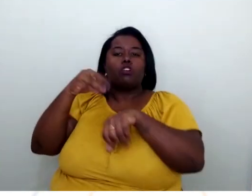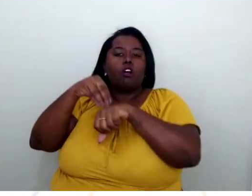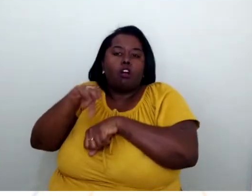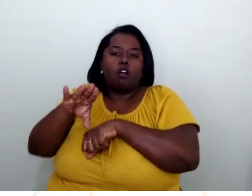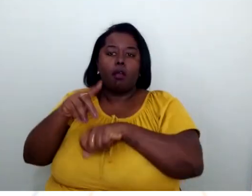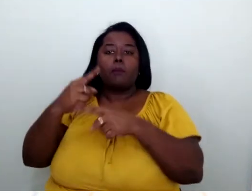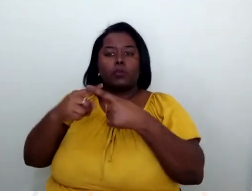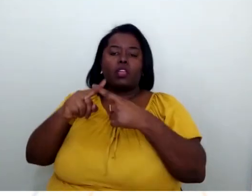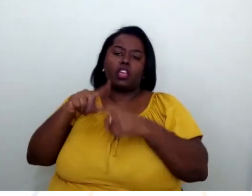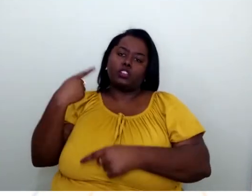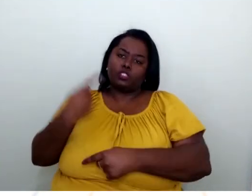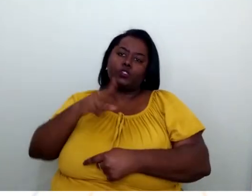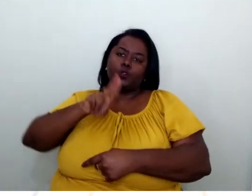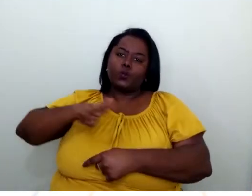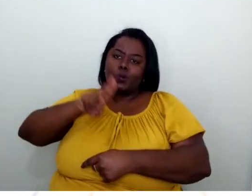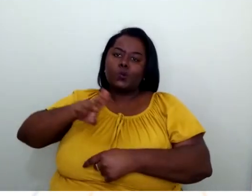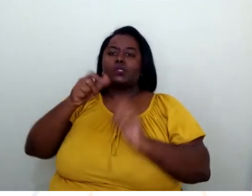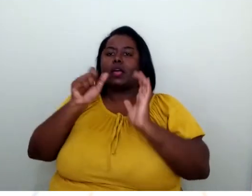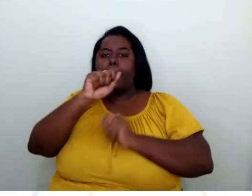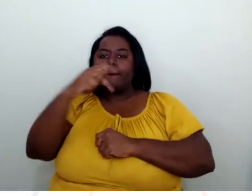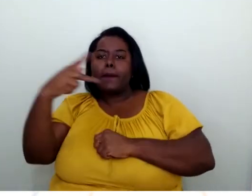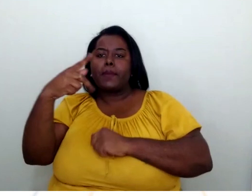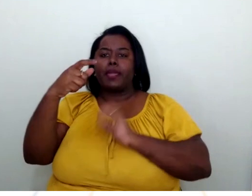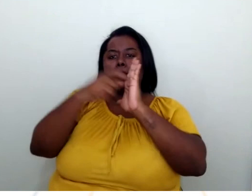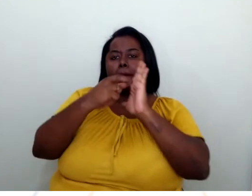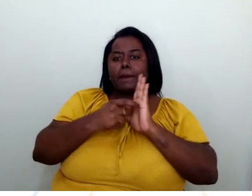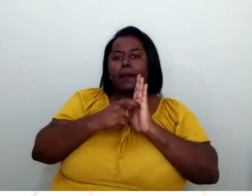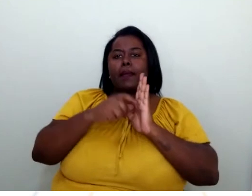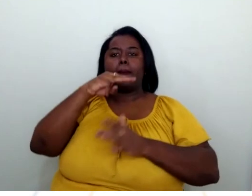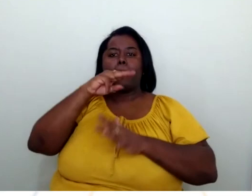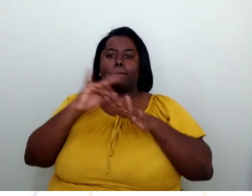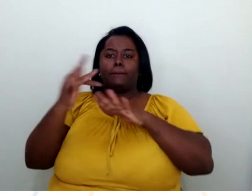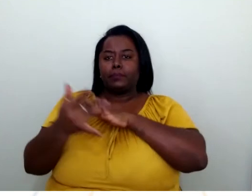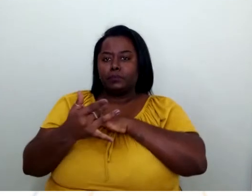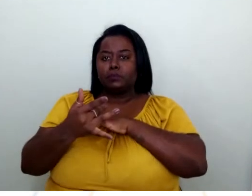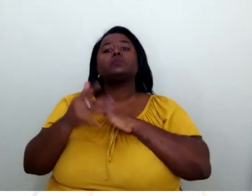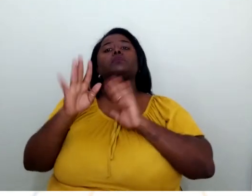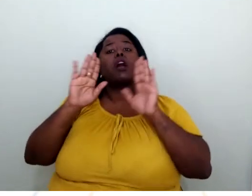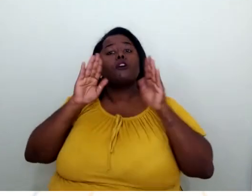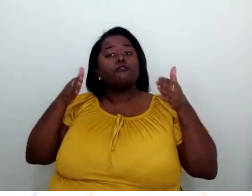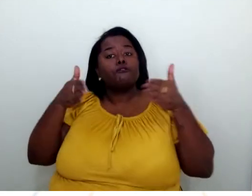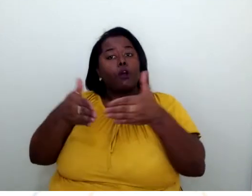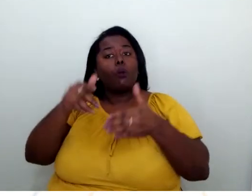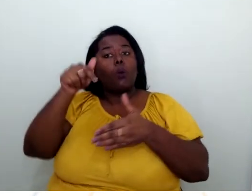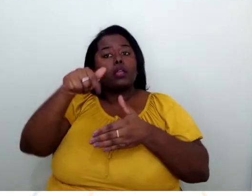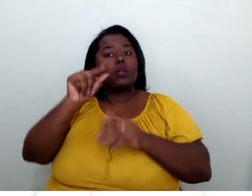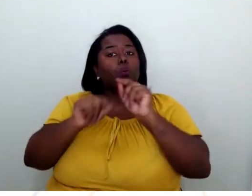some testing you've done in life? And finally, how have you solved the problem, the